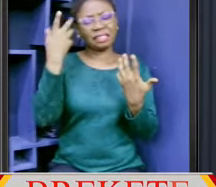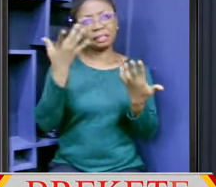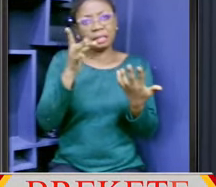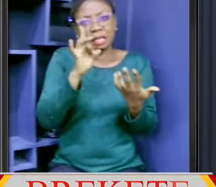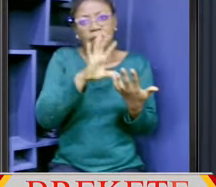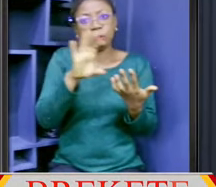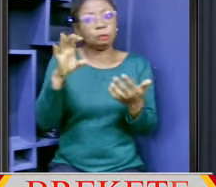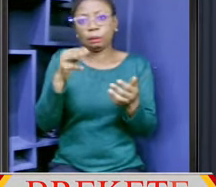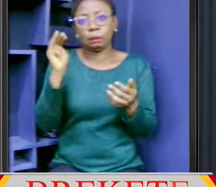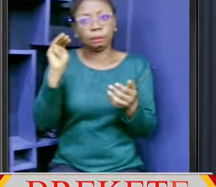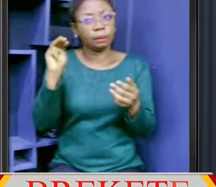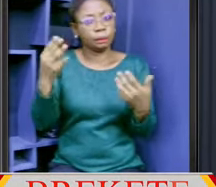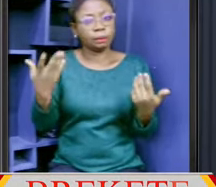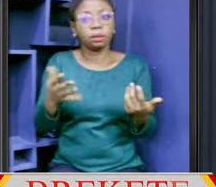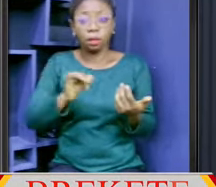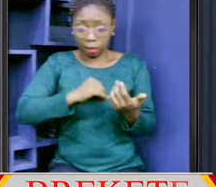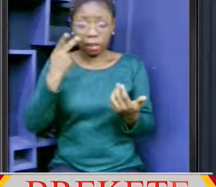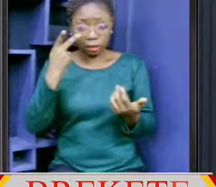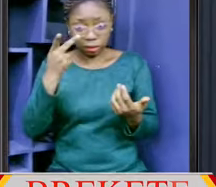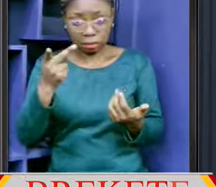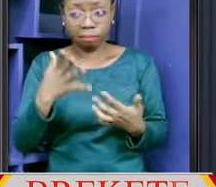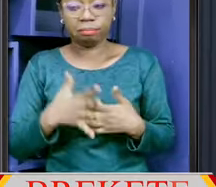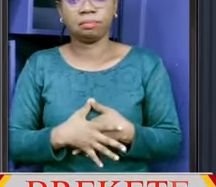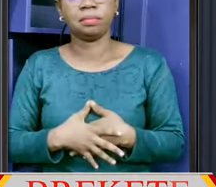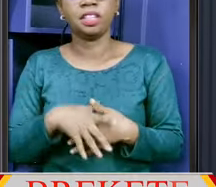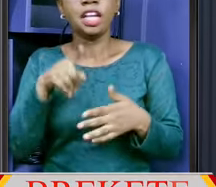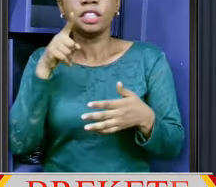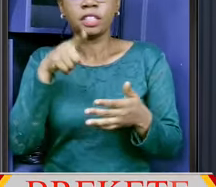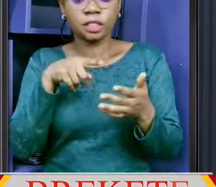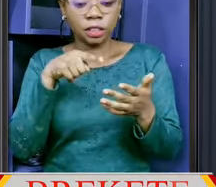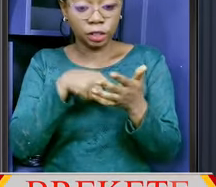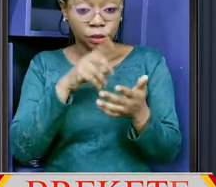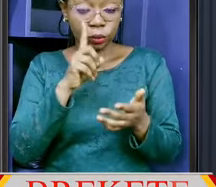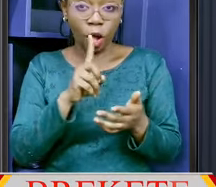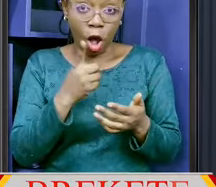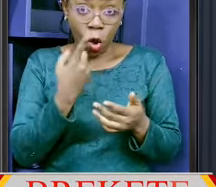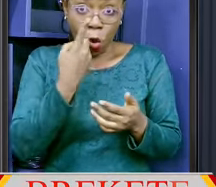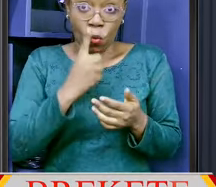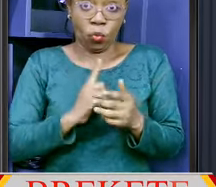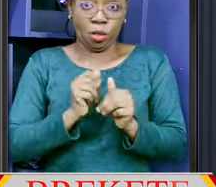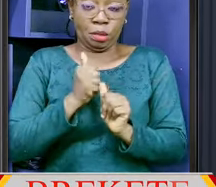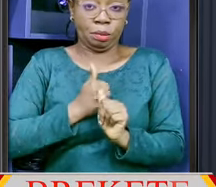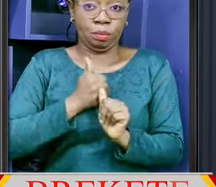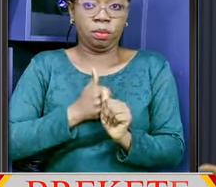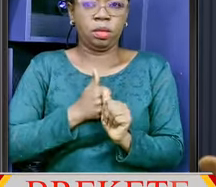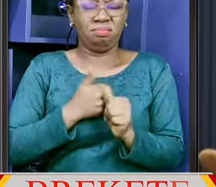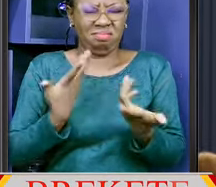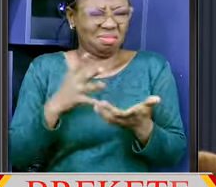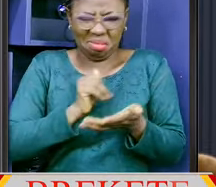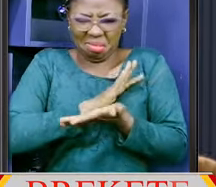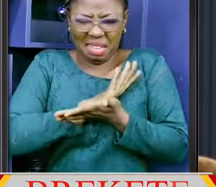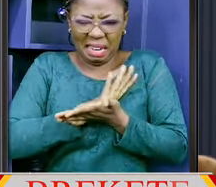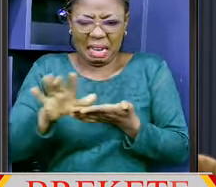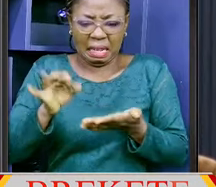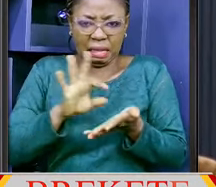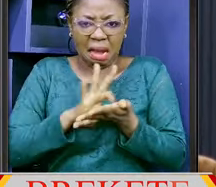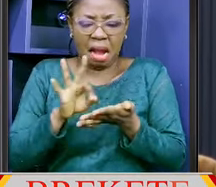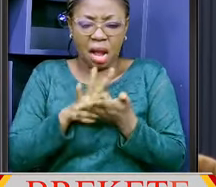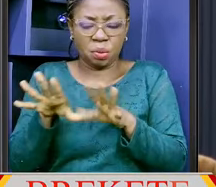get idea. I see him. This one, only him. Now to clean the account, worker.